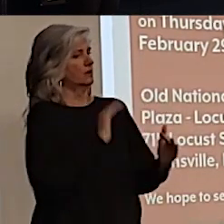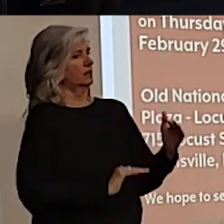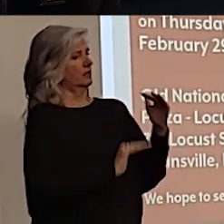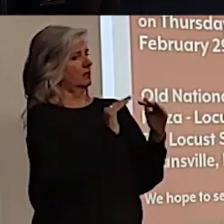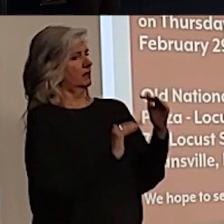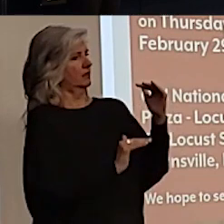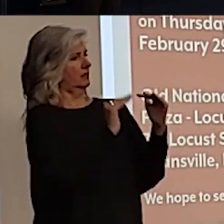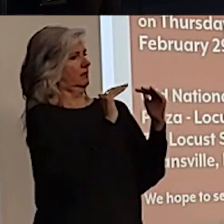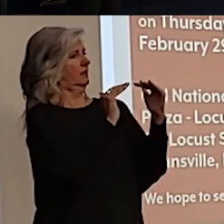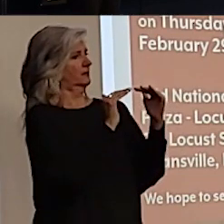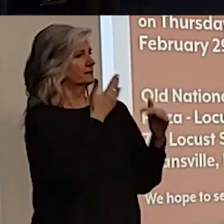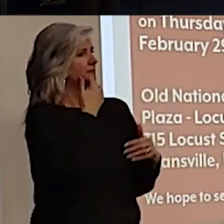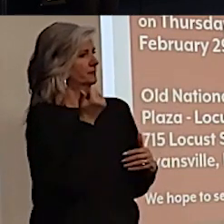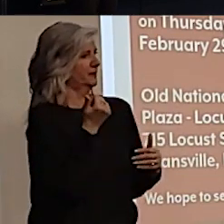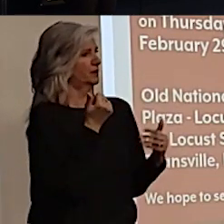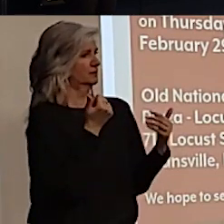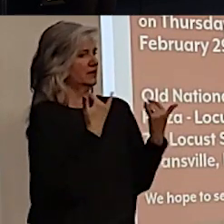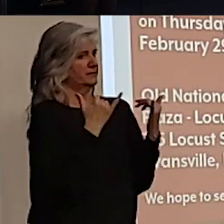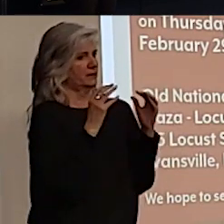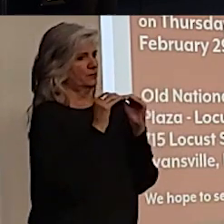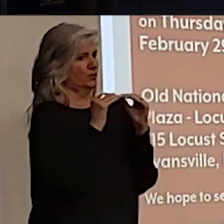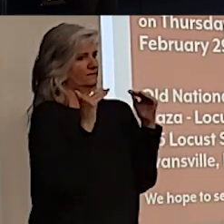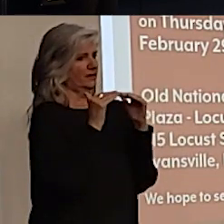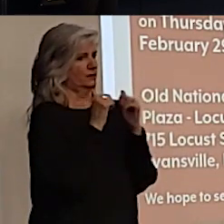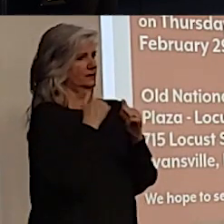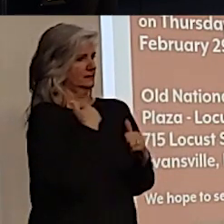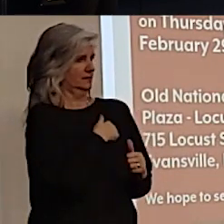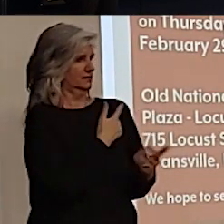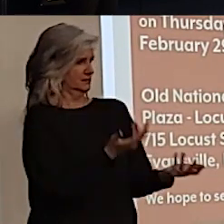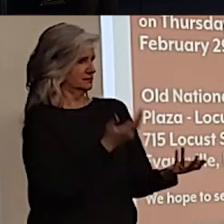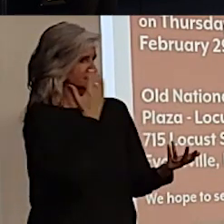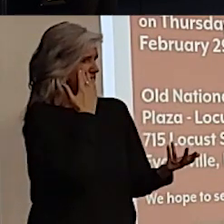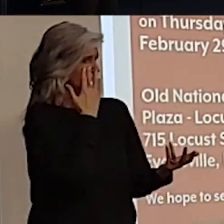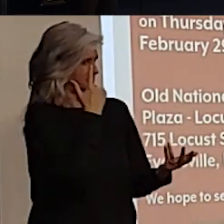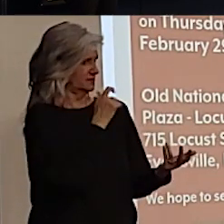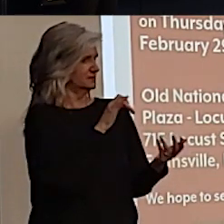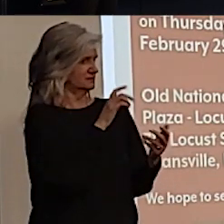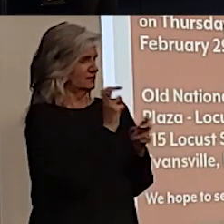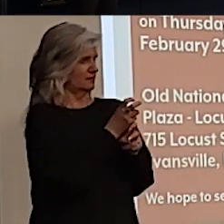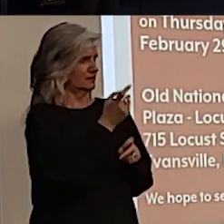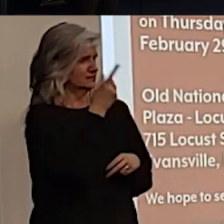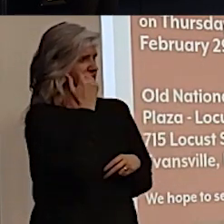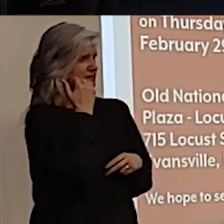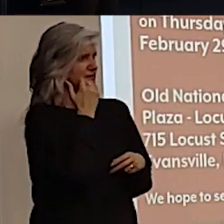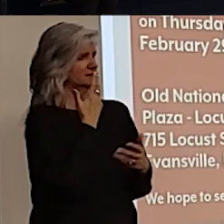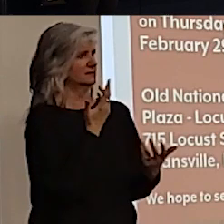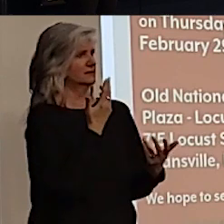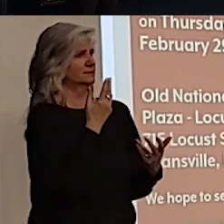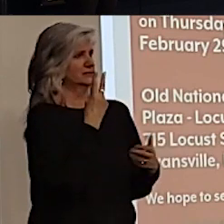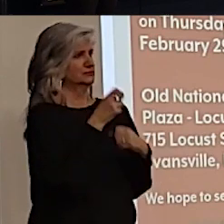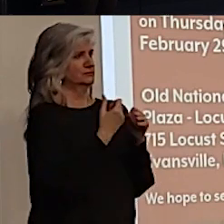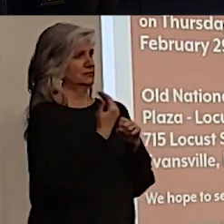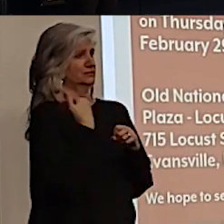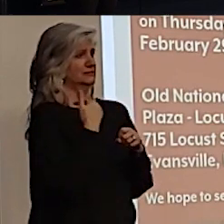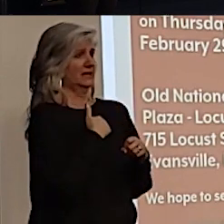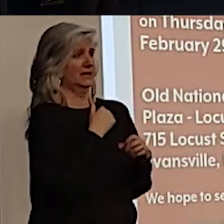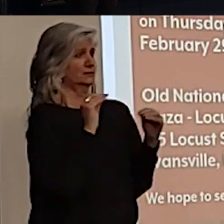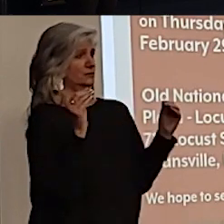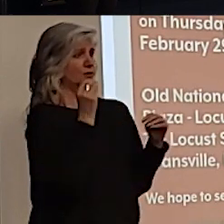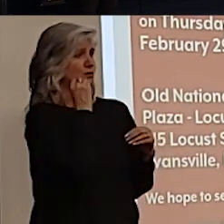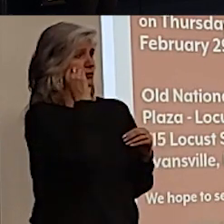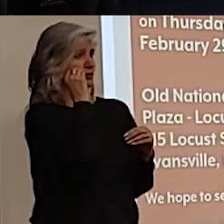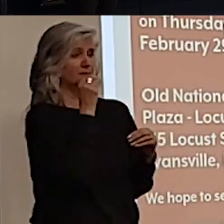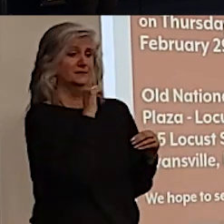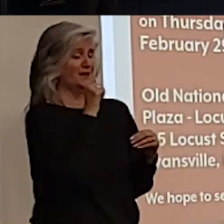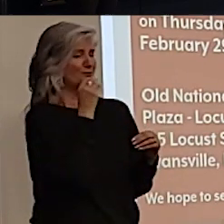little bit more, you know, make them maybe play a little fair with us, you know, because it's hard, you know, like, a couple years ago, I was homeless, you know. I ain't